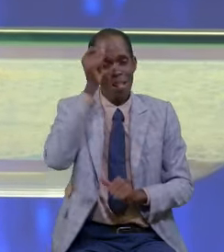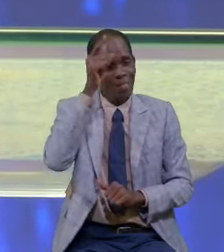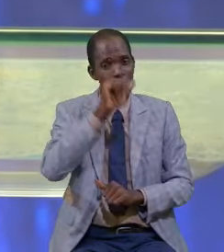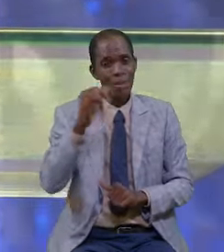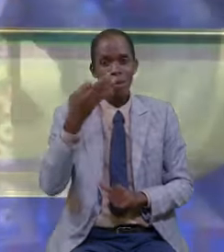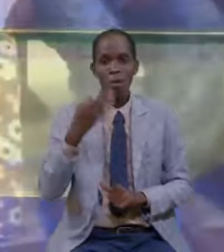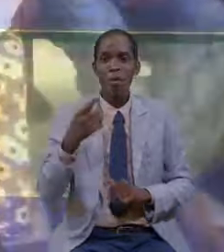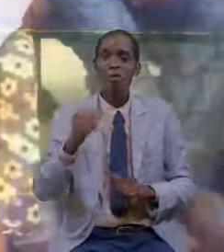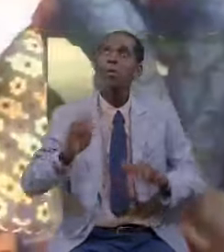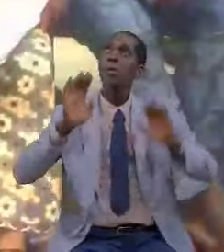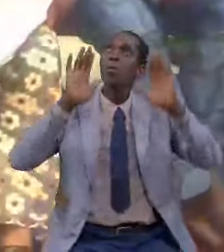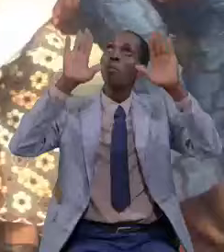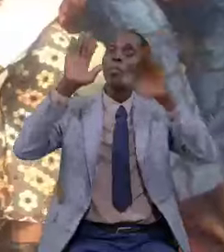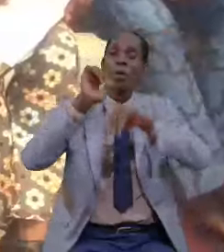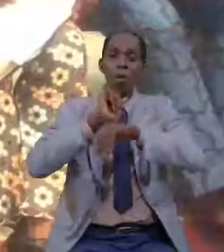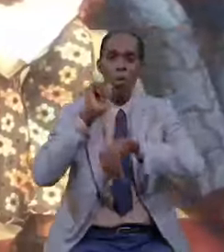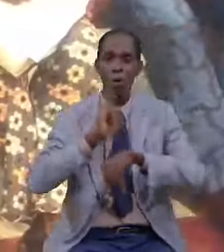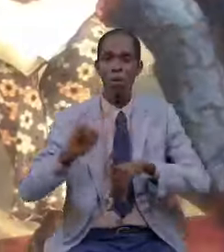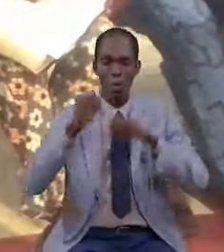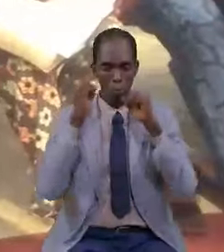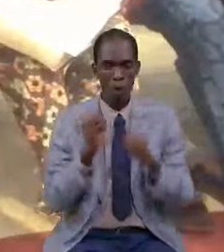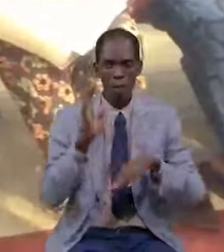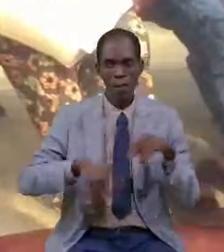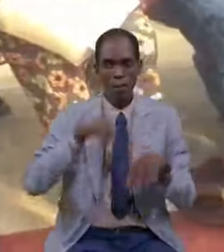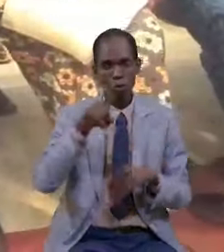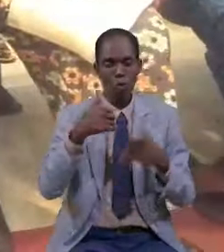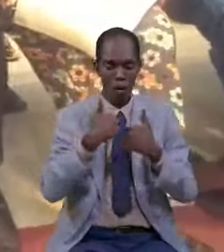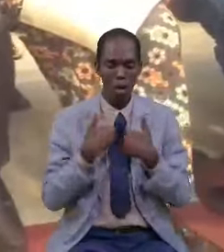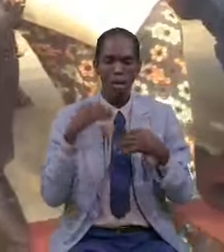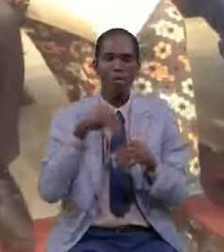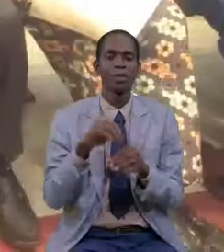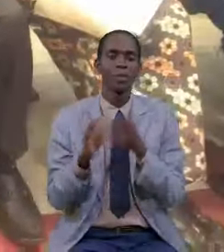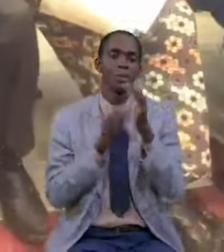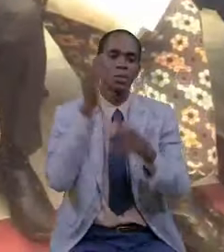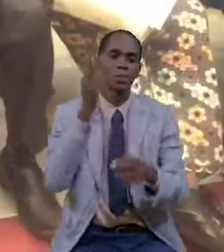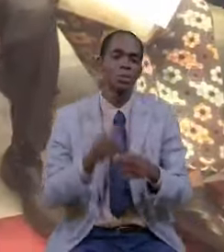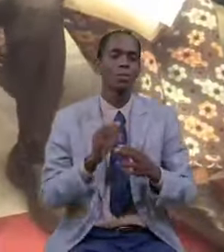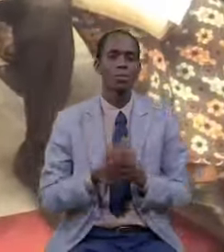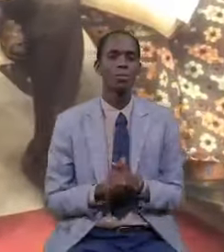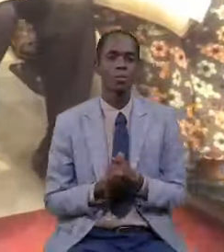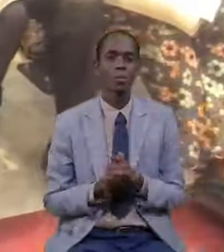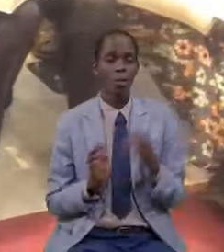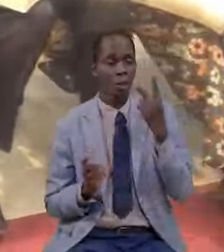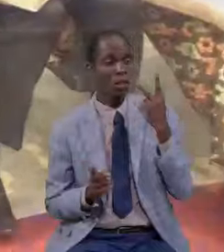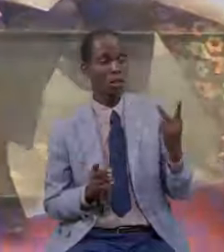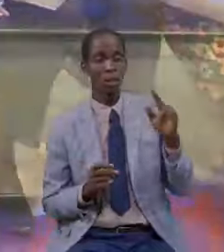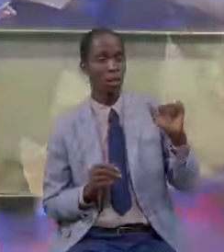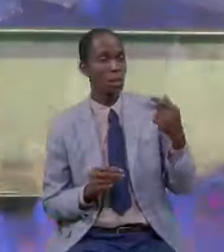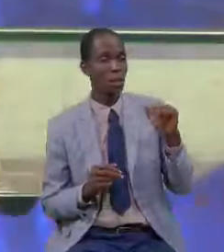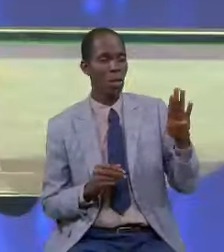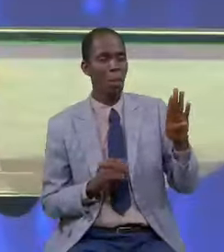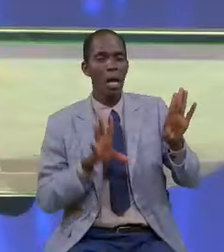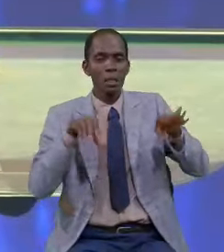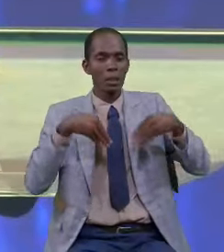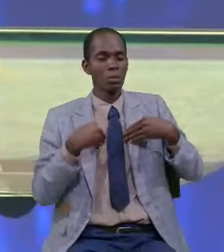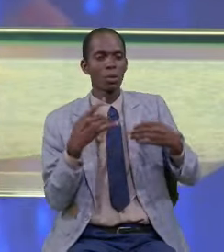working power than you have in Jesus' name. Look at Ahab taking in the word,